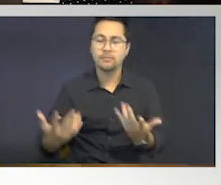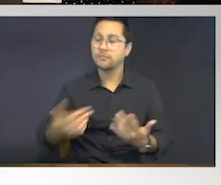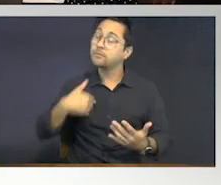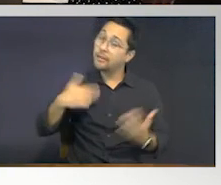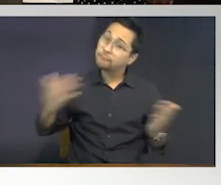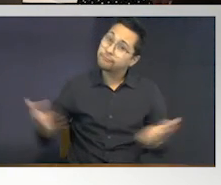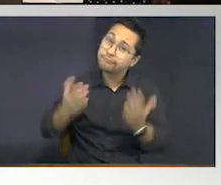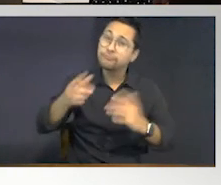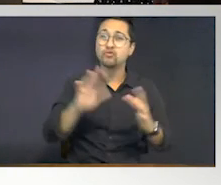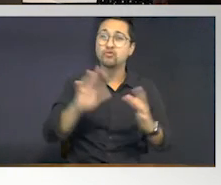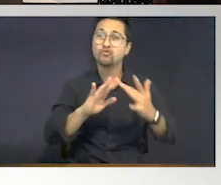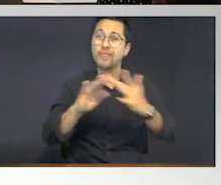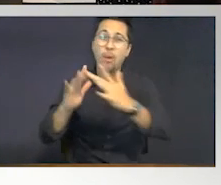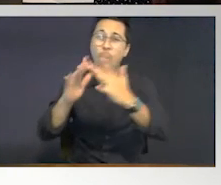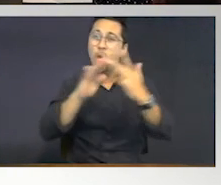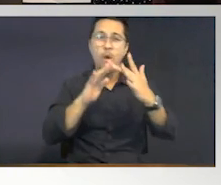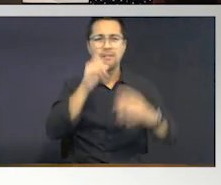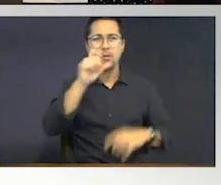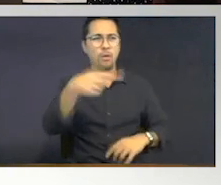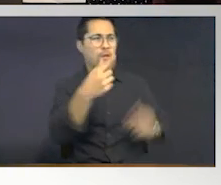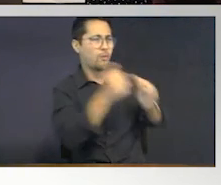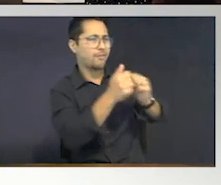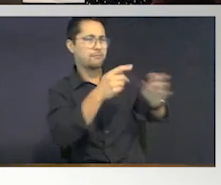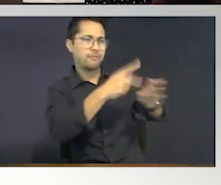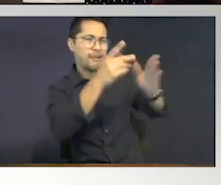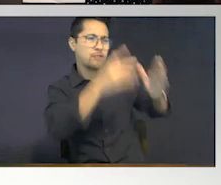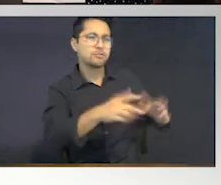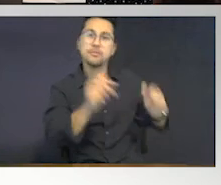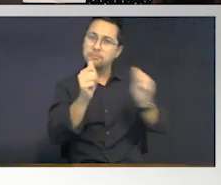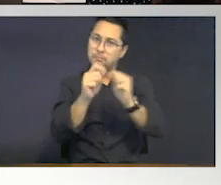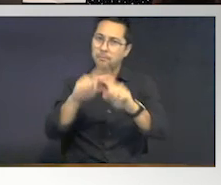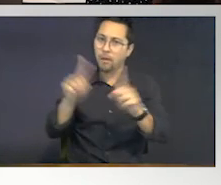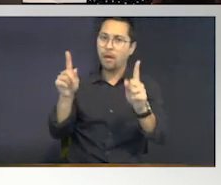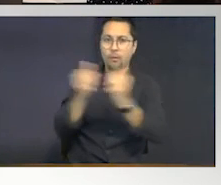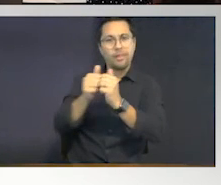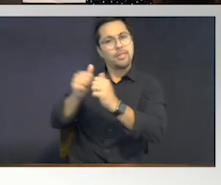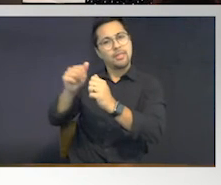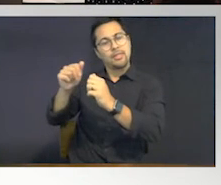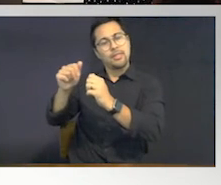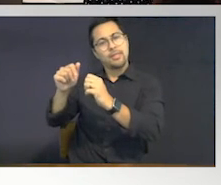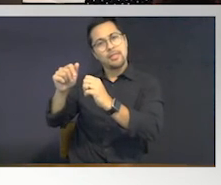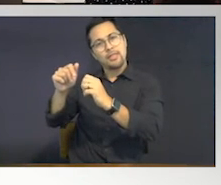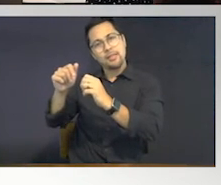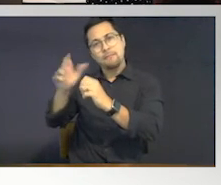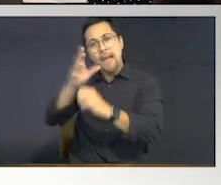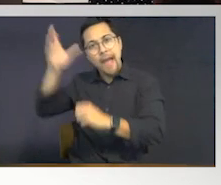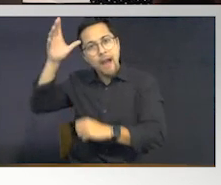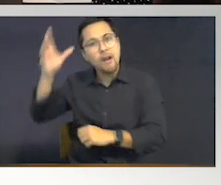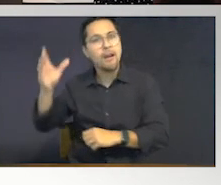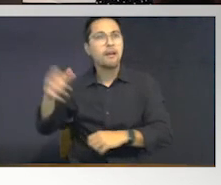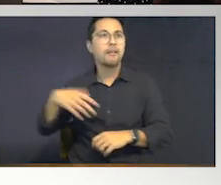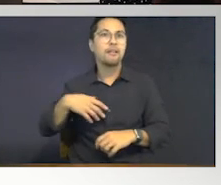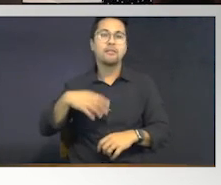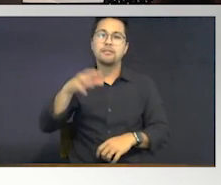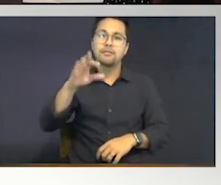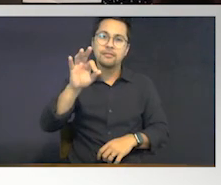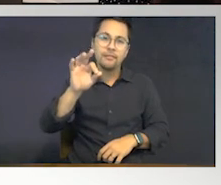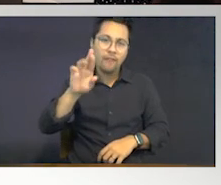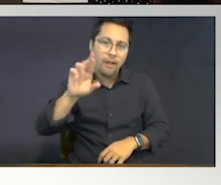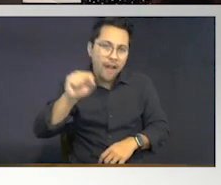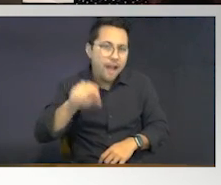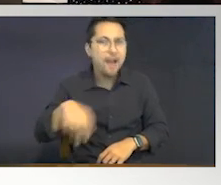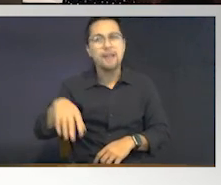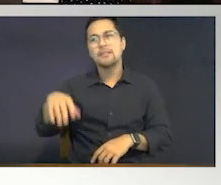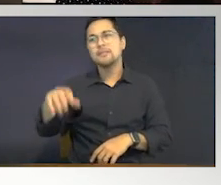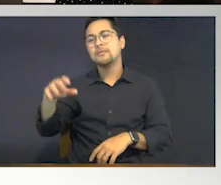to network, not just with professionals, but with other parents. Family resource specialists in early steps, you know, parent advocates,